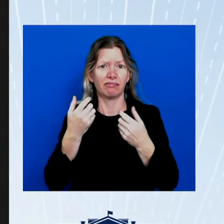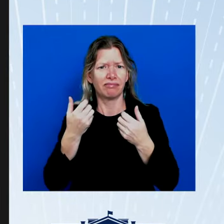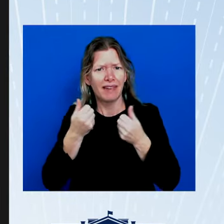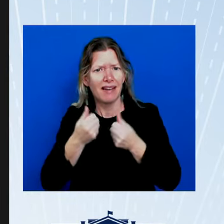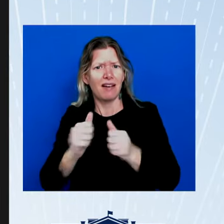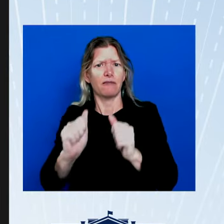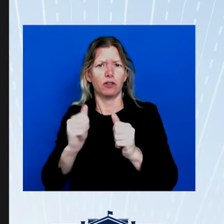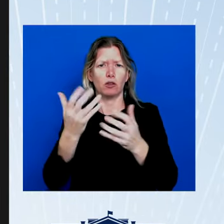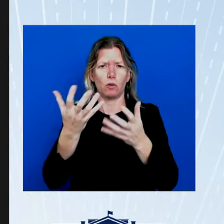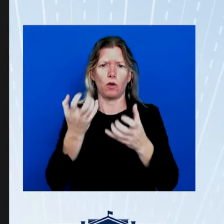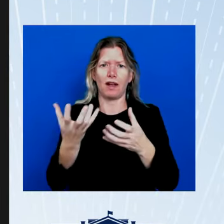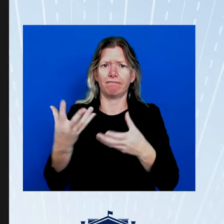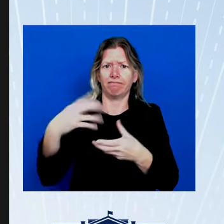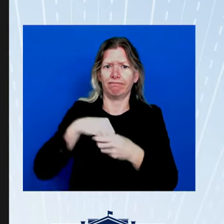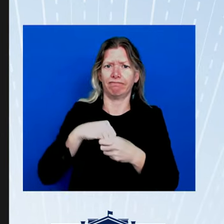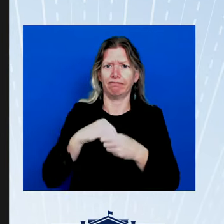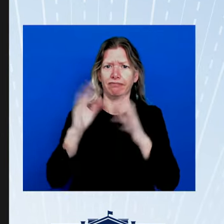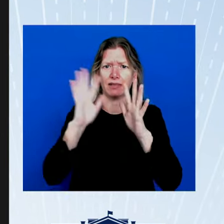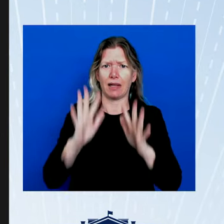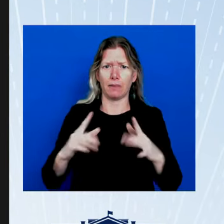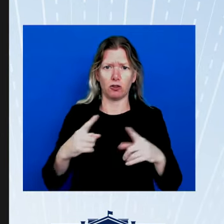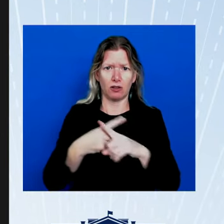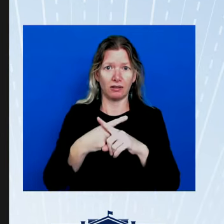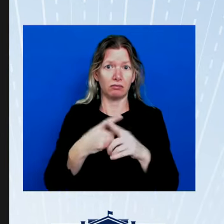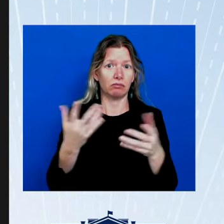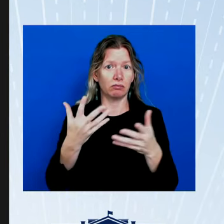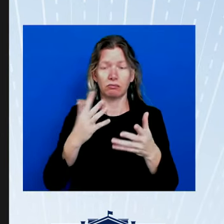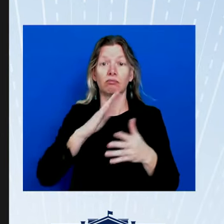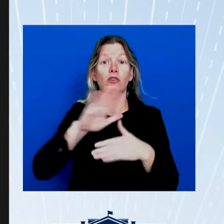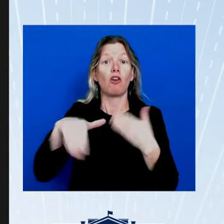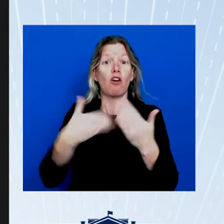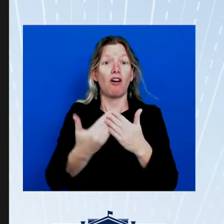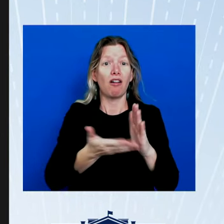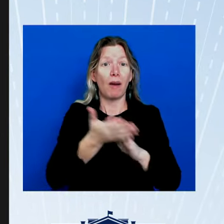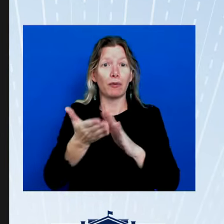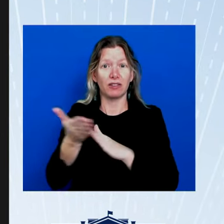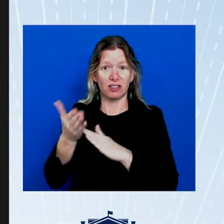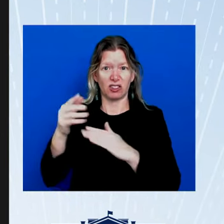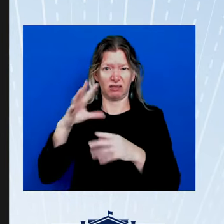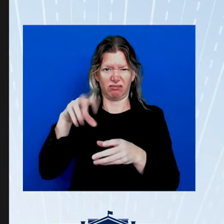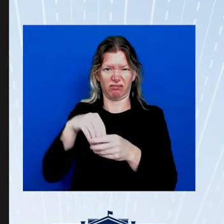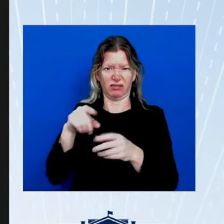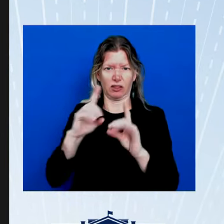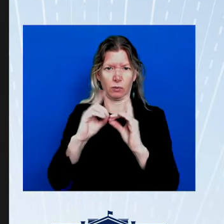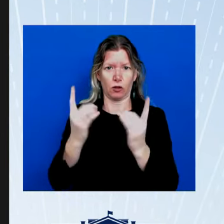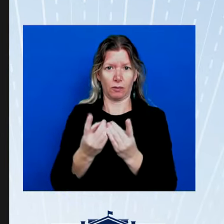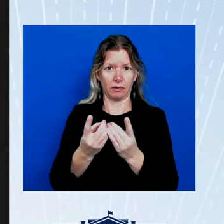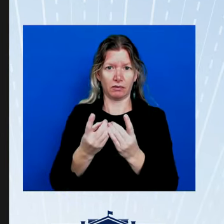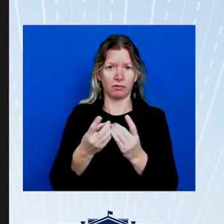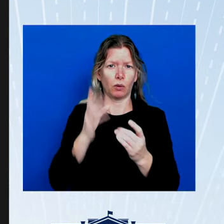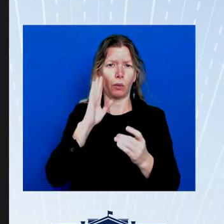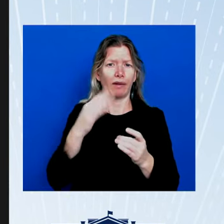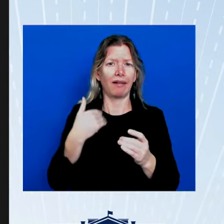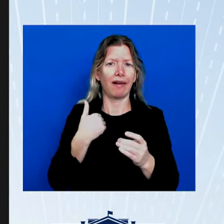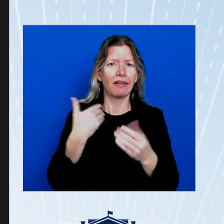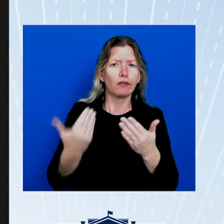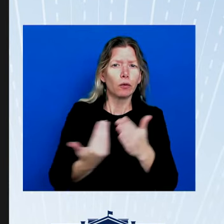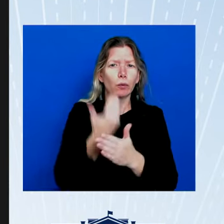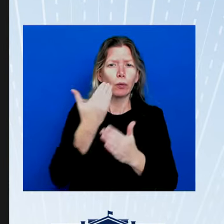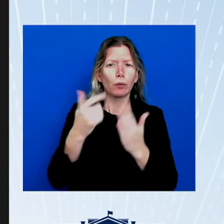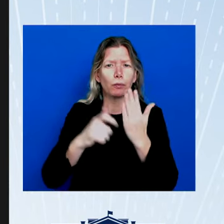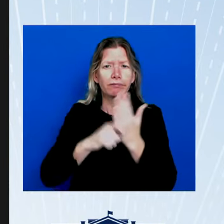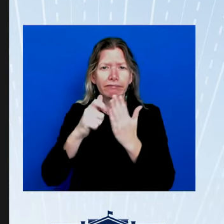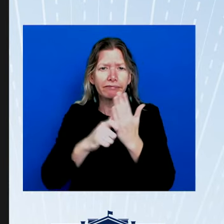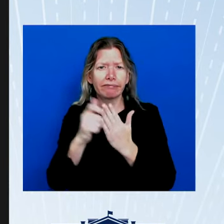manual policies will strengthen and enhance mission-critical decisions and activities. These strengthened